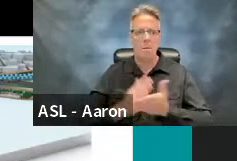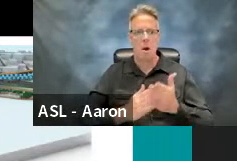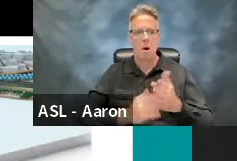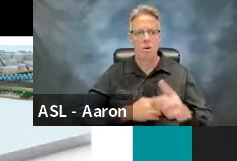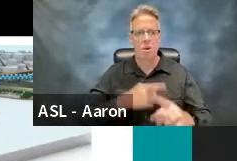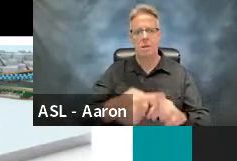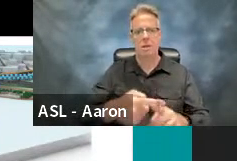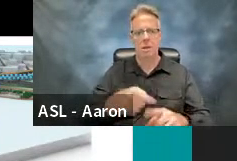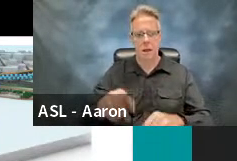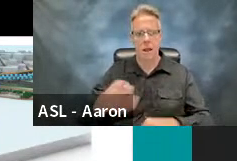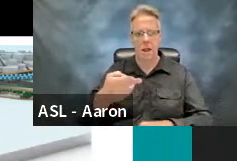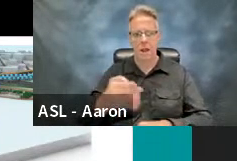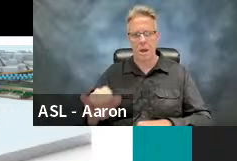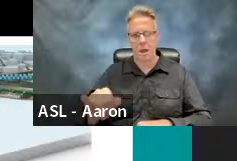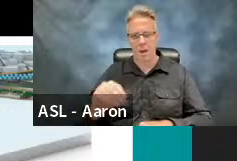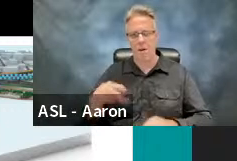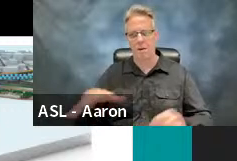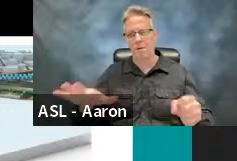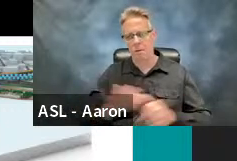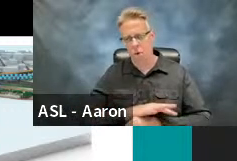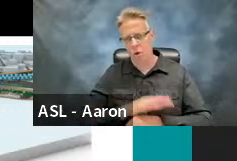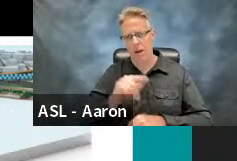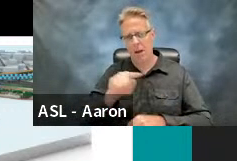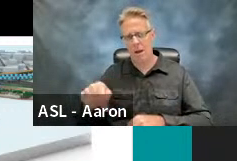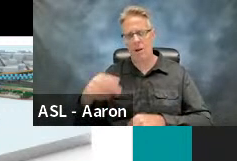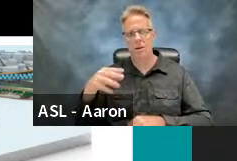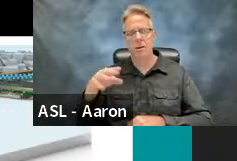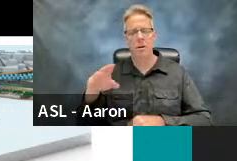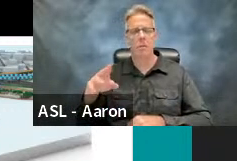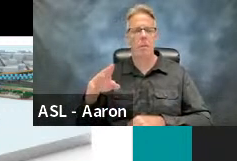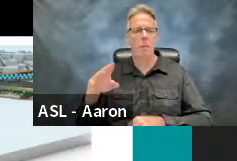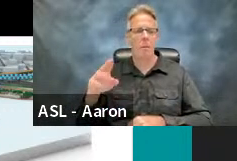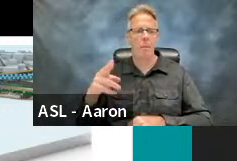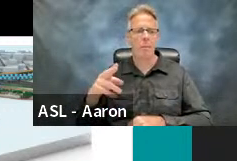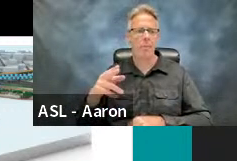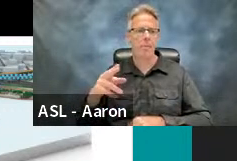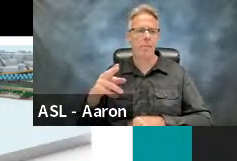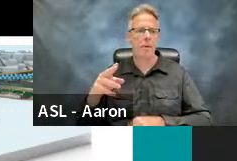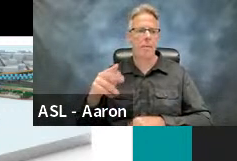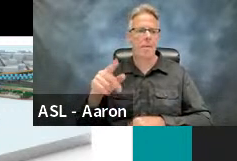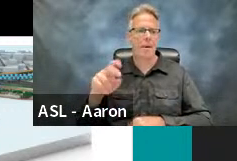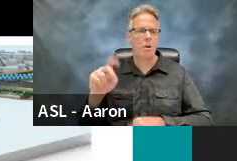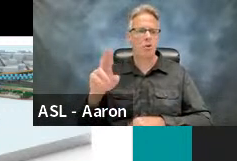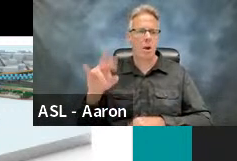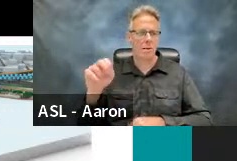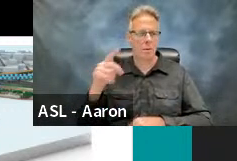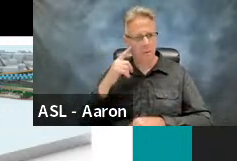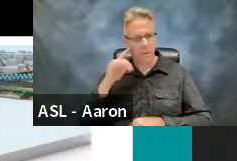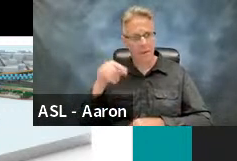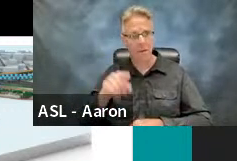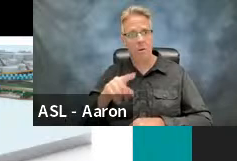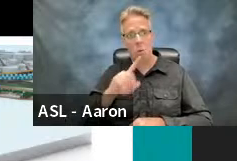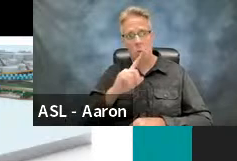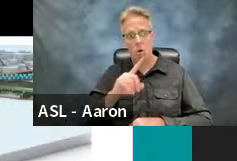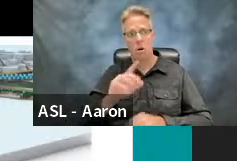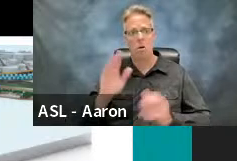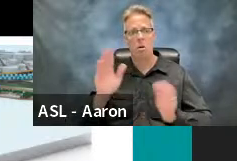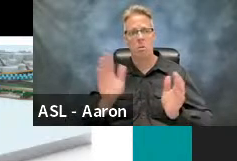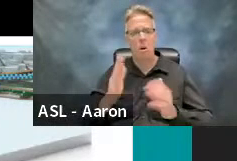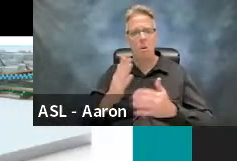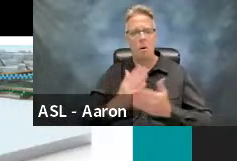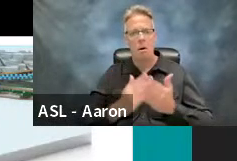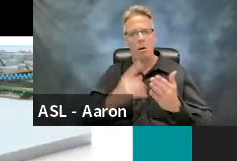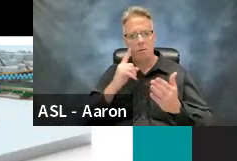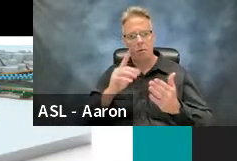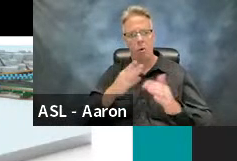Island, including the full interchange at Marine Drive. I say partial interchange, I just wanted to describe that's a smaller footprint on